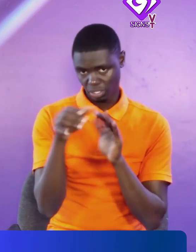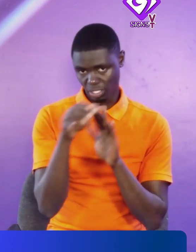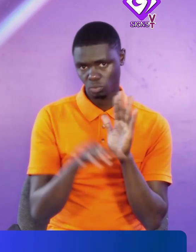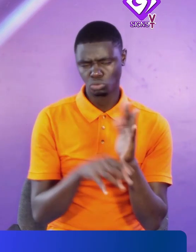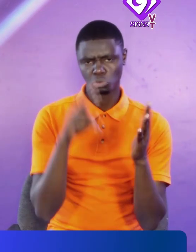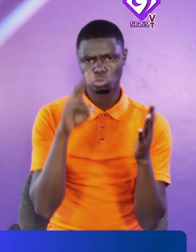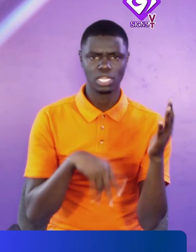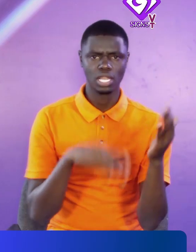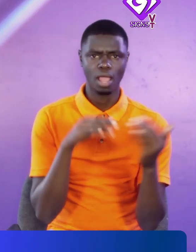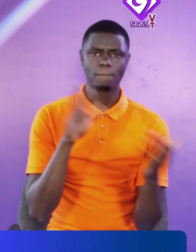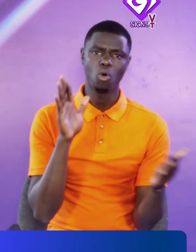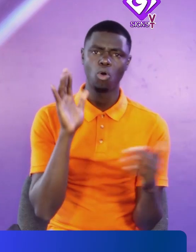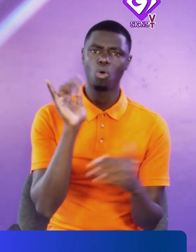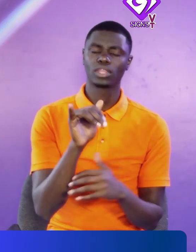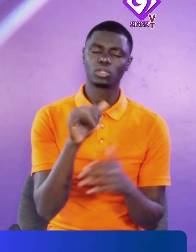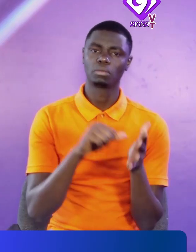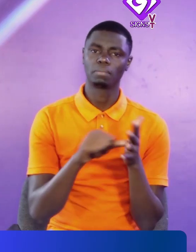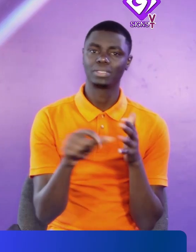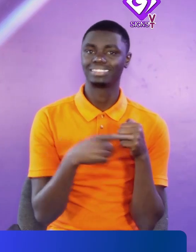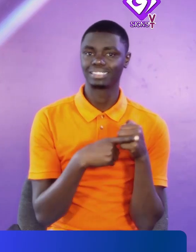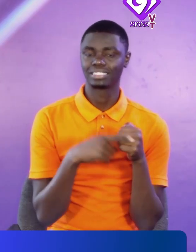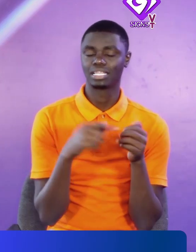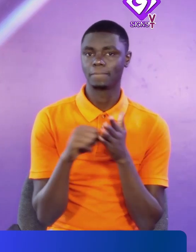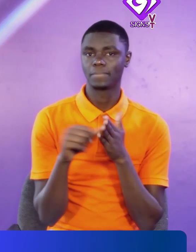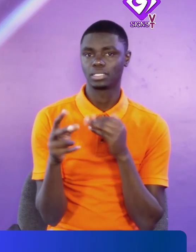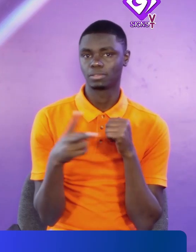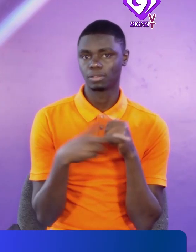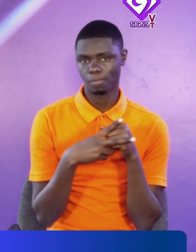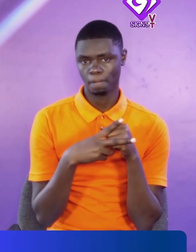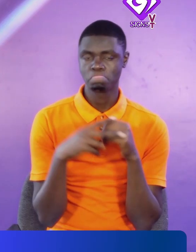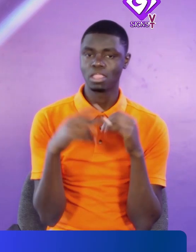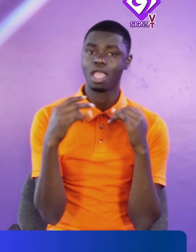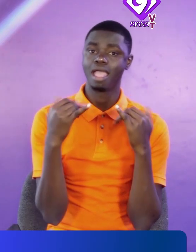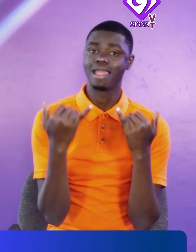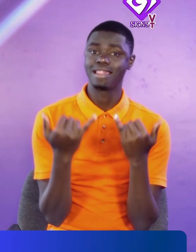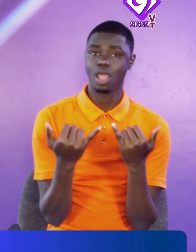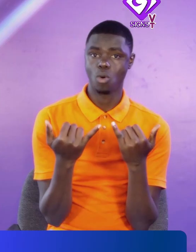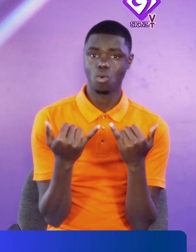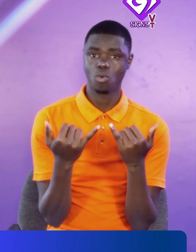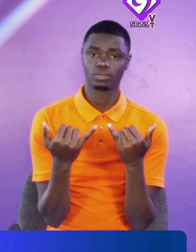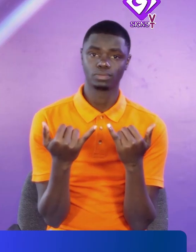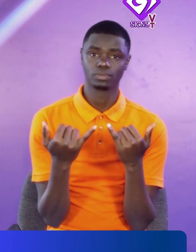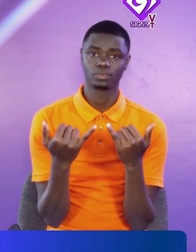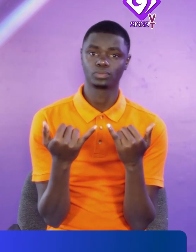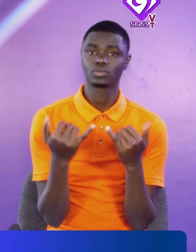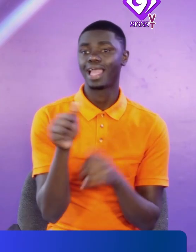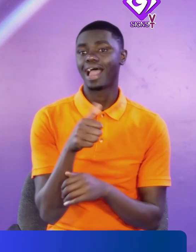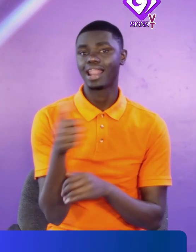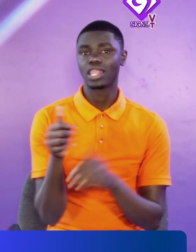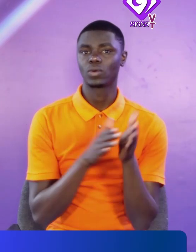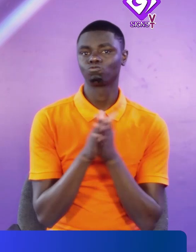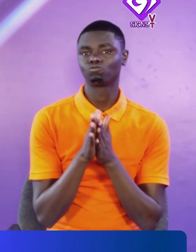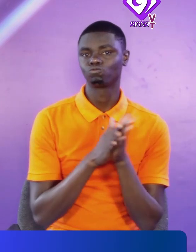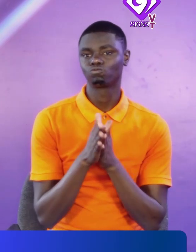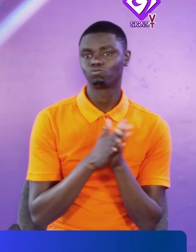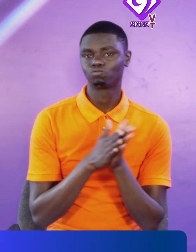on that on page 6 and 7. Now, on the sidelines, we have a quick, interesting probe that the